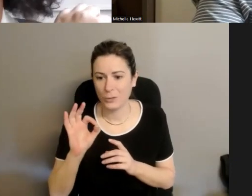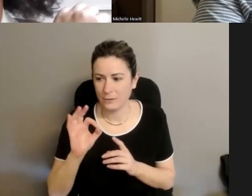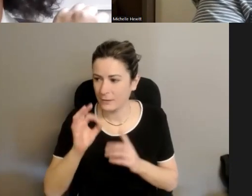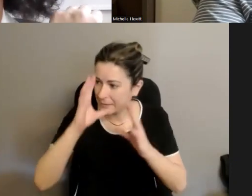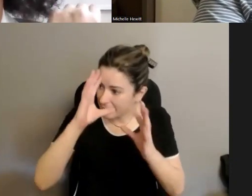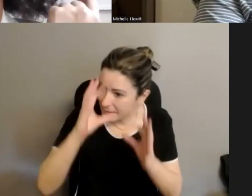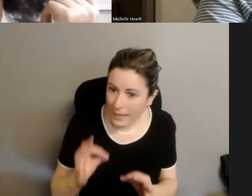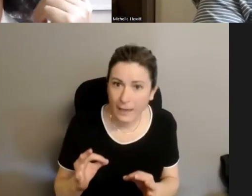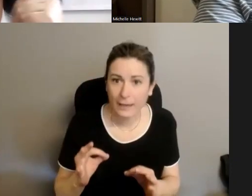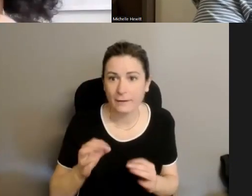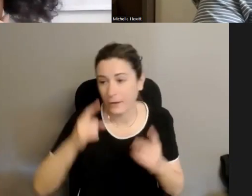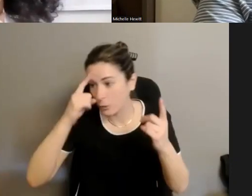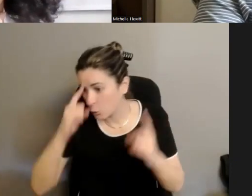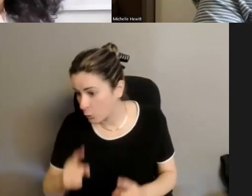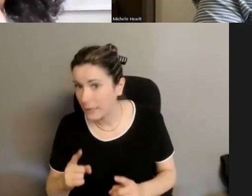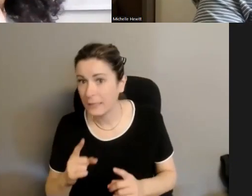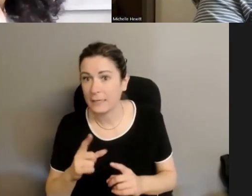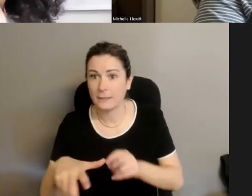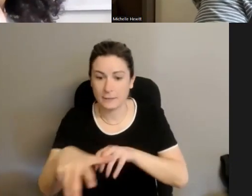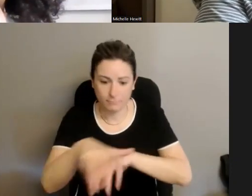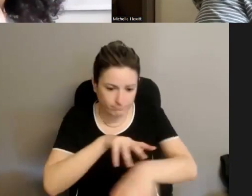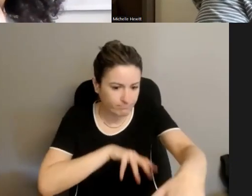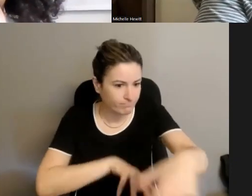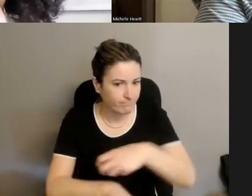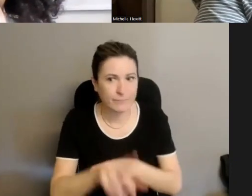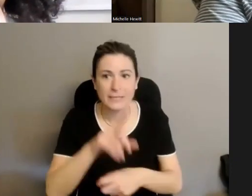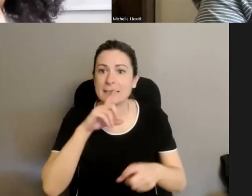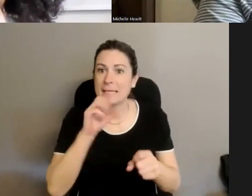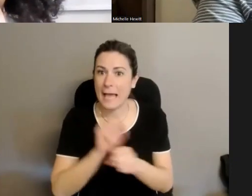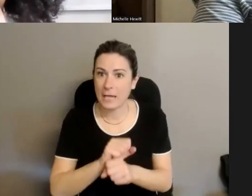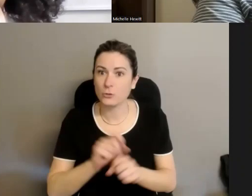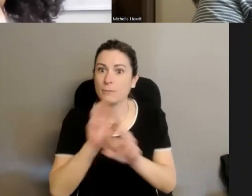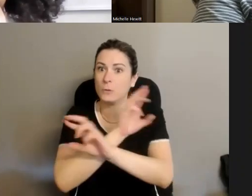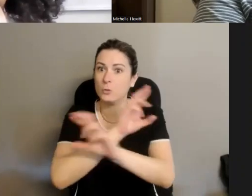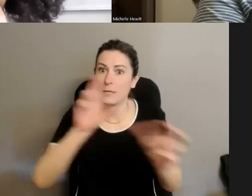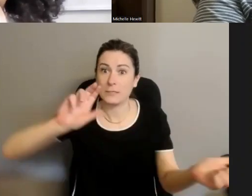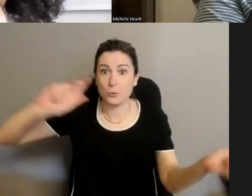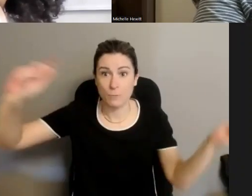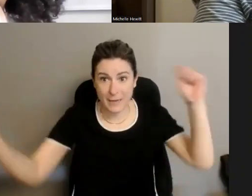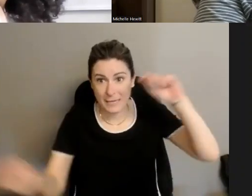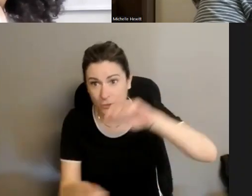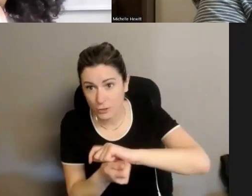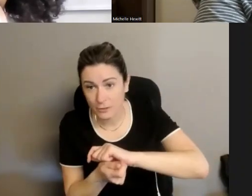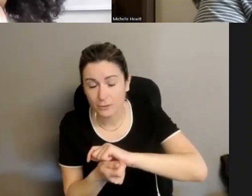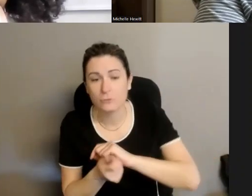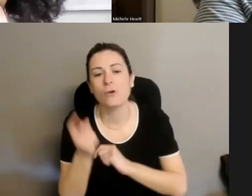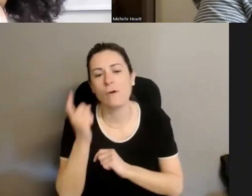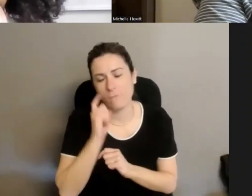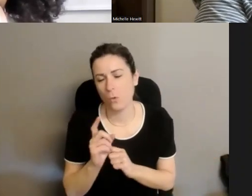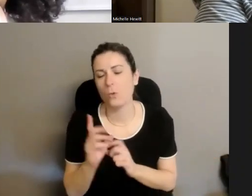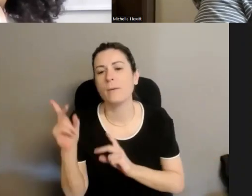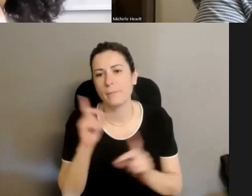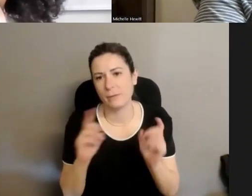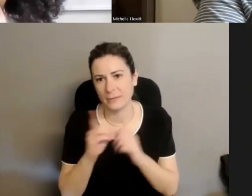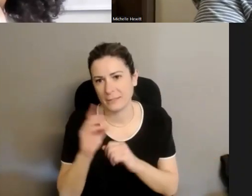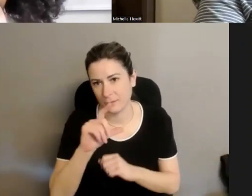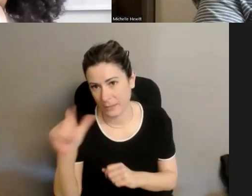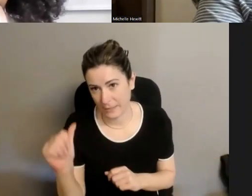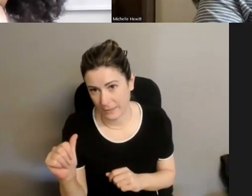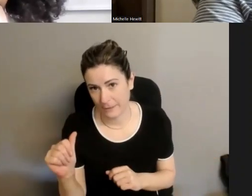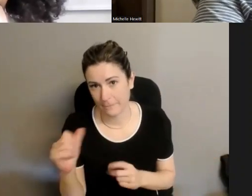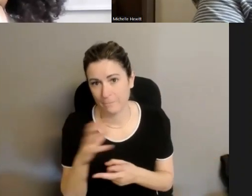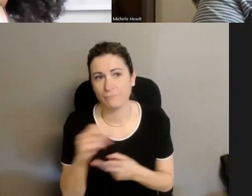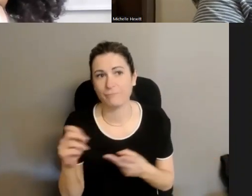make massive change to the lives of the most disabled people, and often the most marginalized